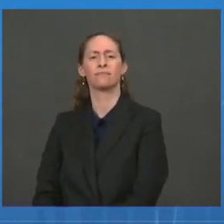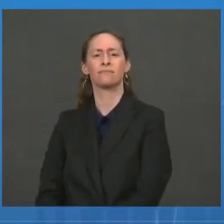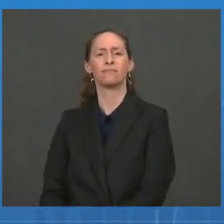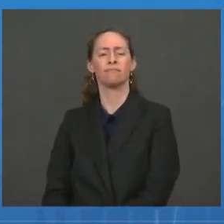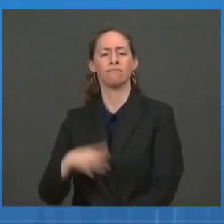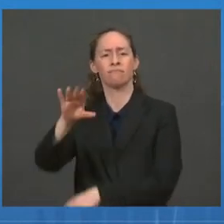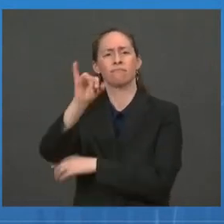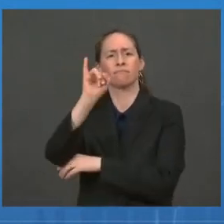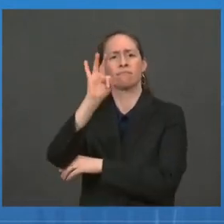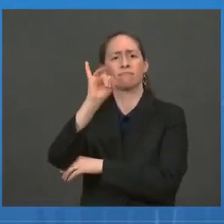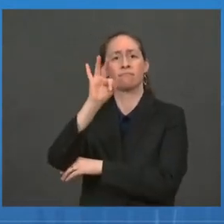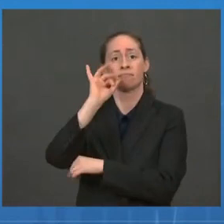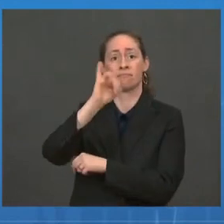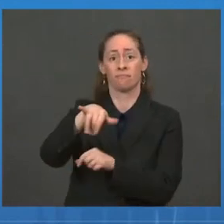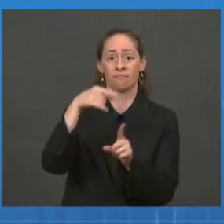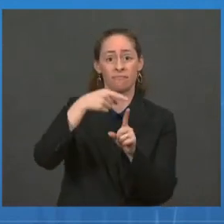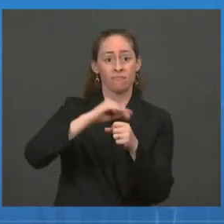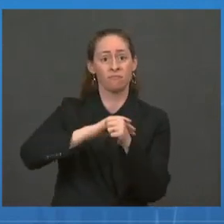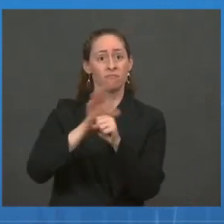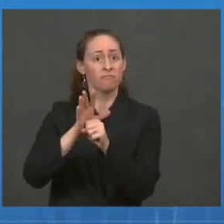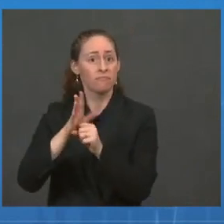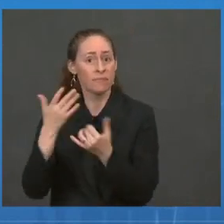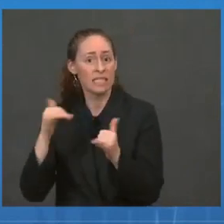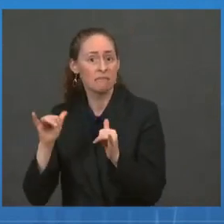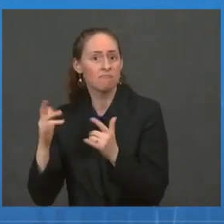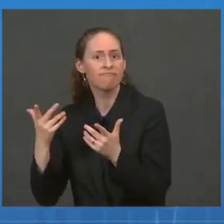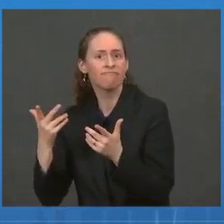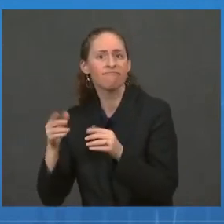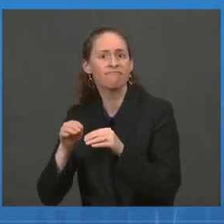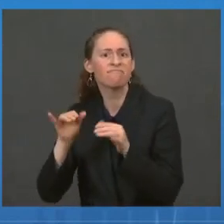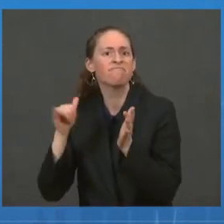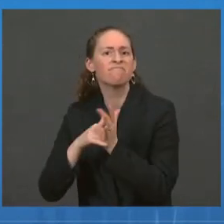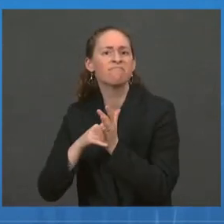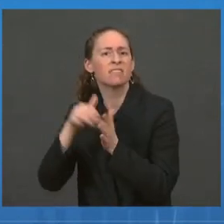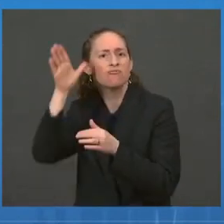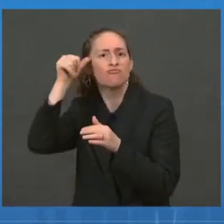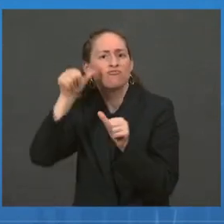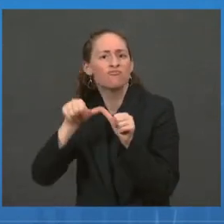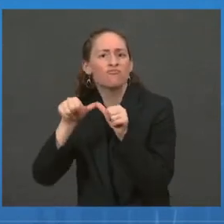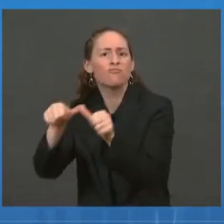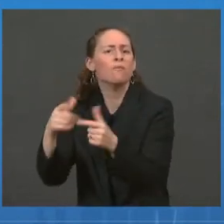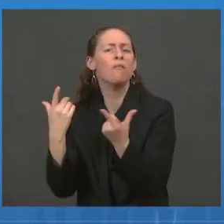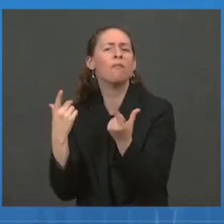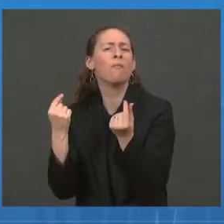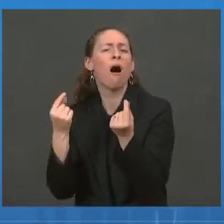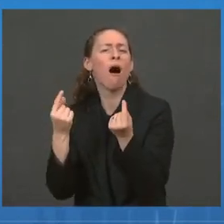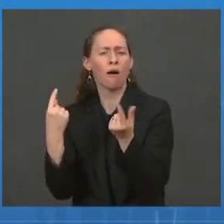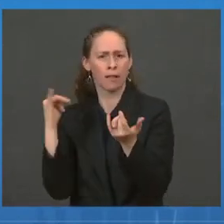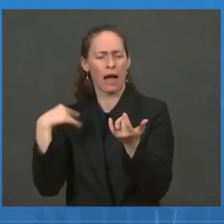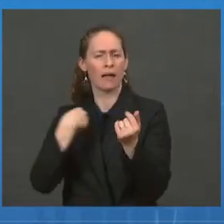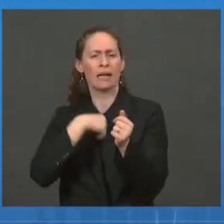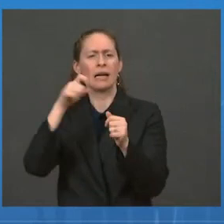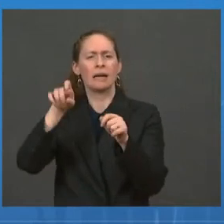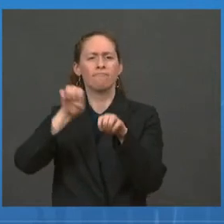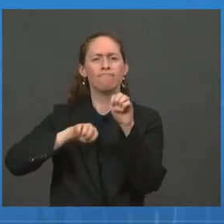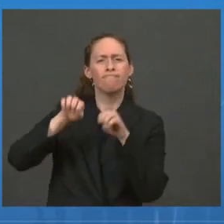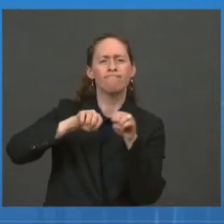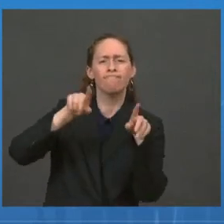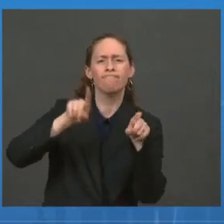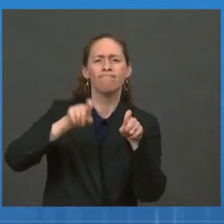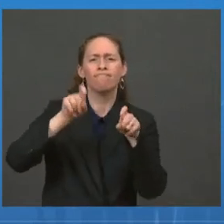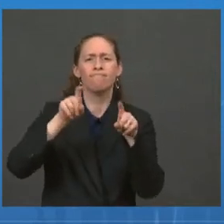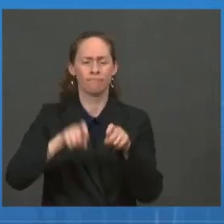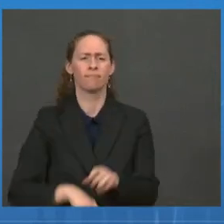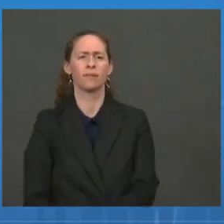suggestion of immune evasion but that's one of the things you can do is to take a look what the antibodies actually do that